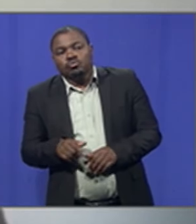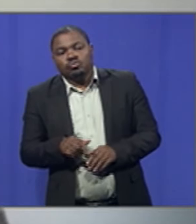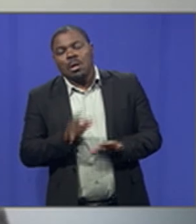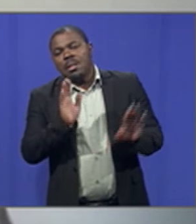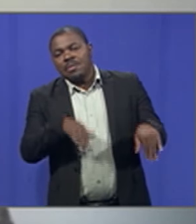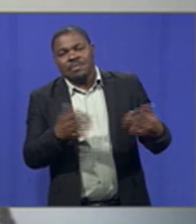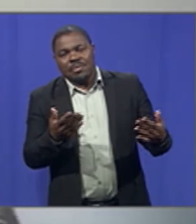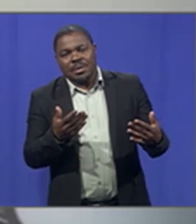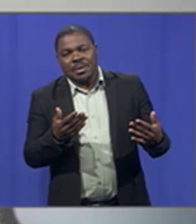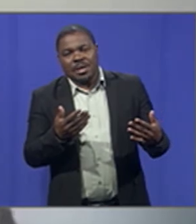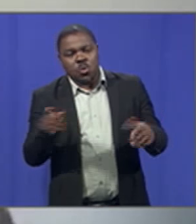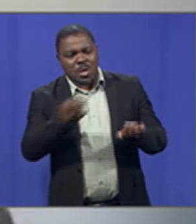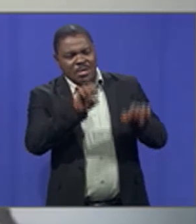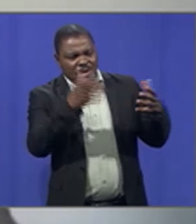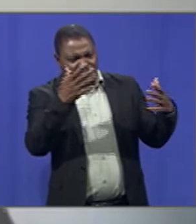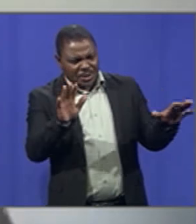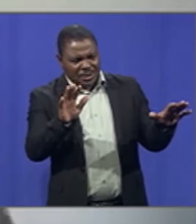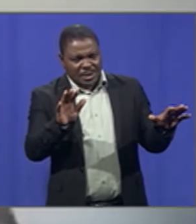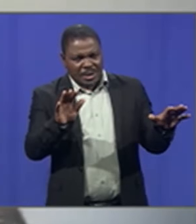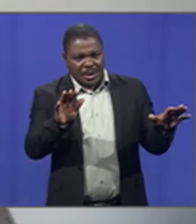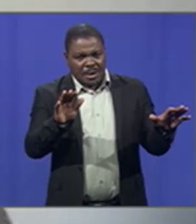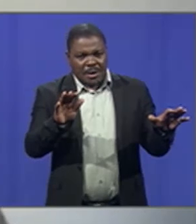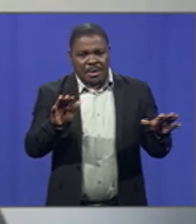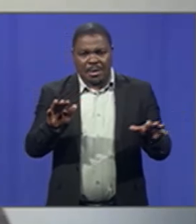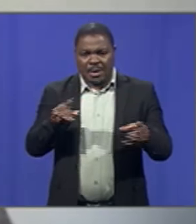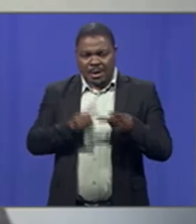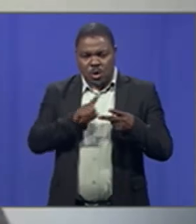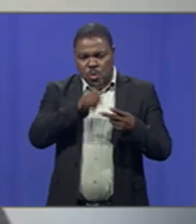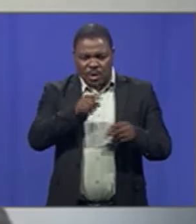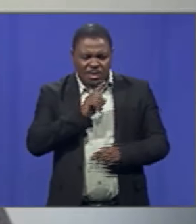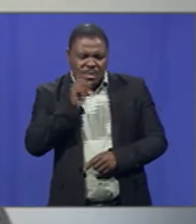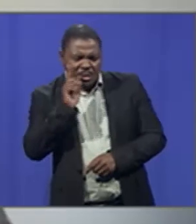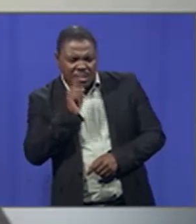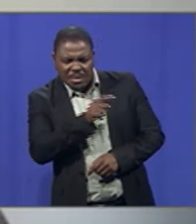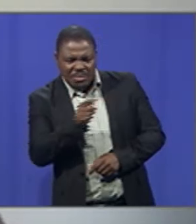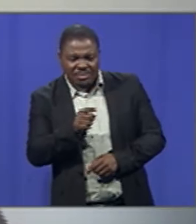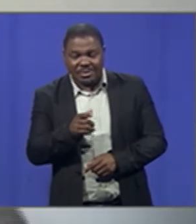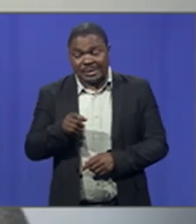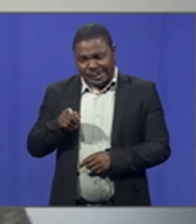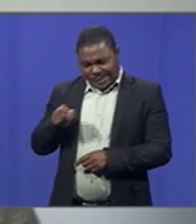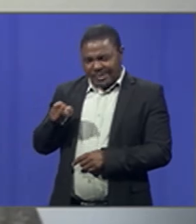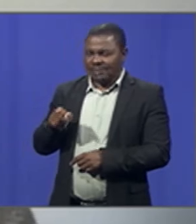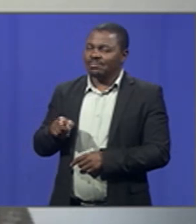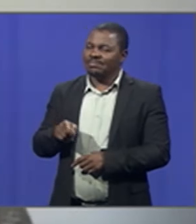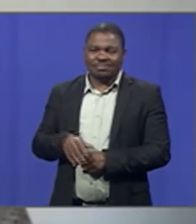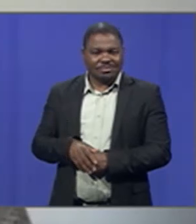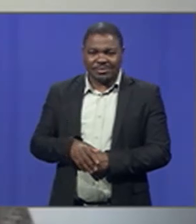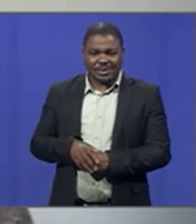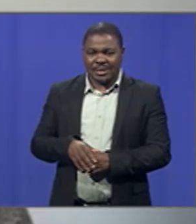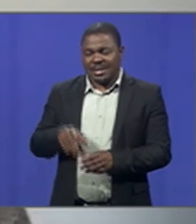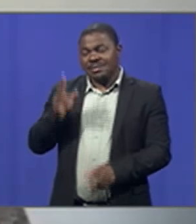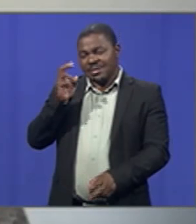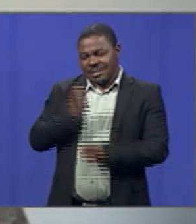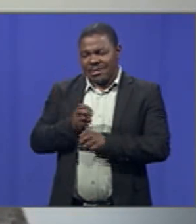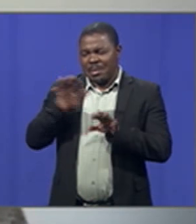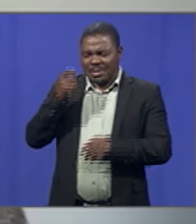monitoring and evaluation unit at headquarters to be able to track these numbers, it's really just difficult